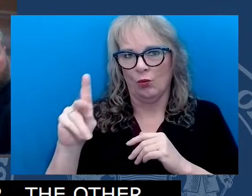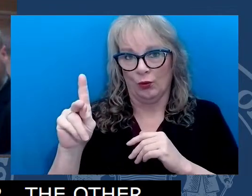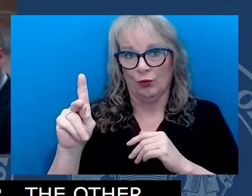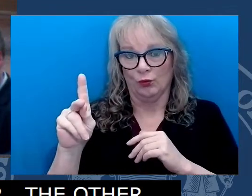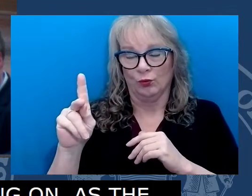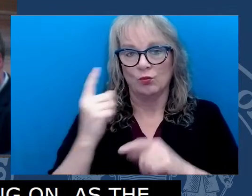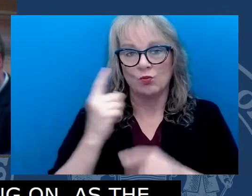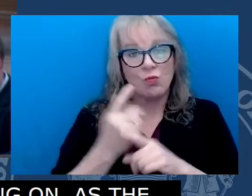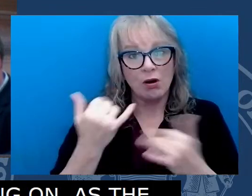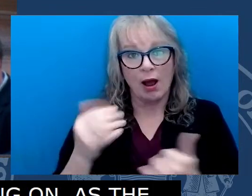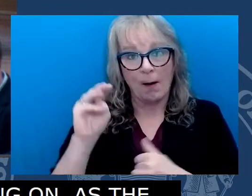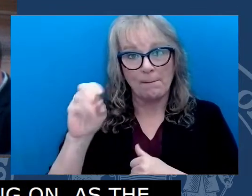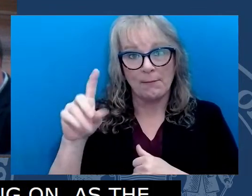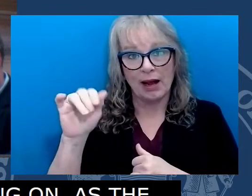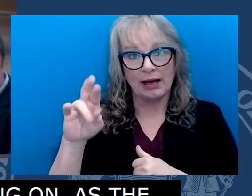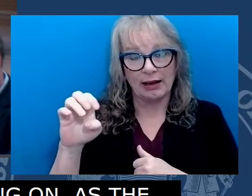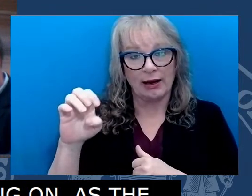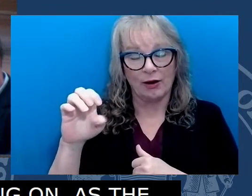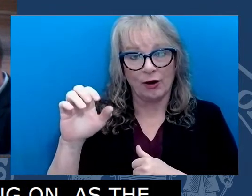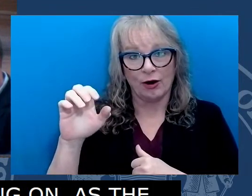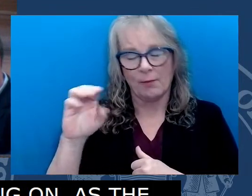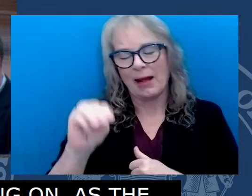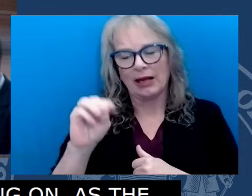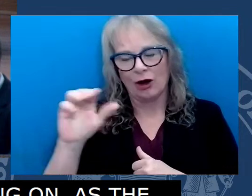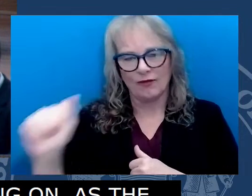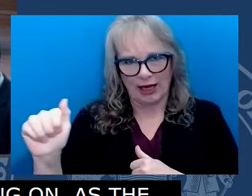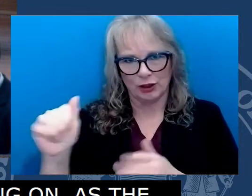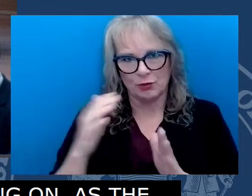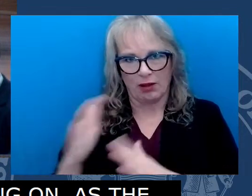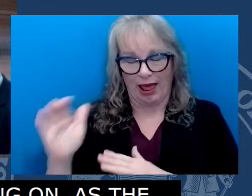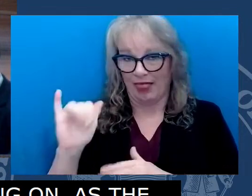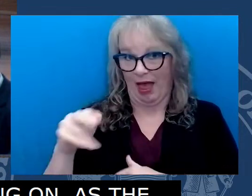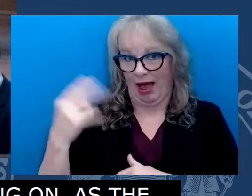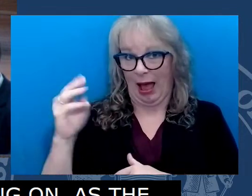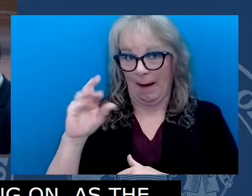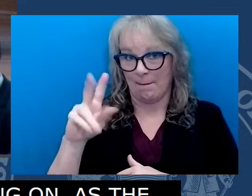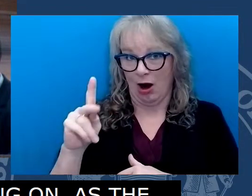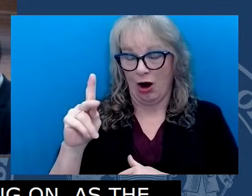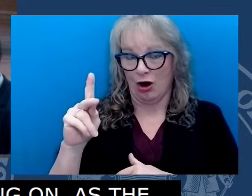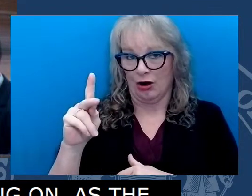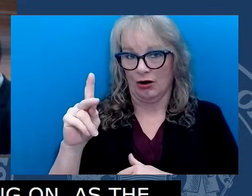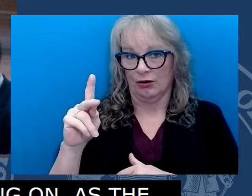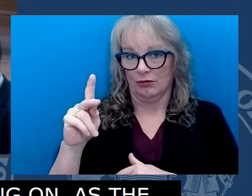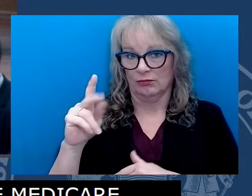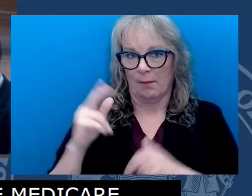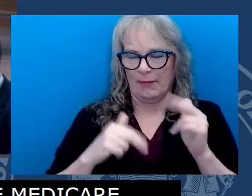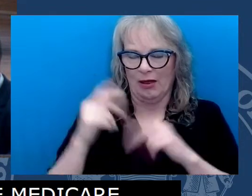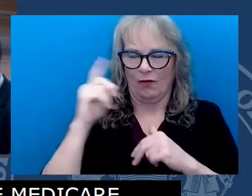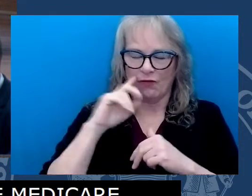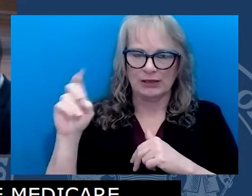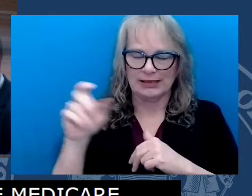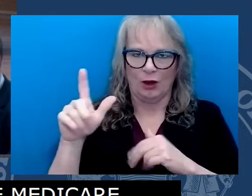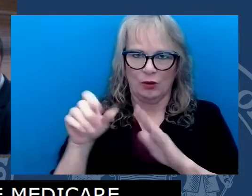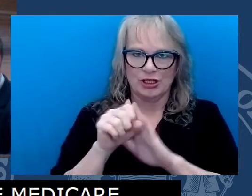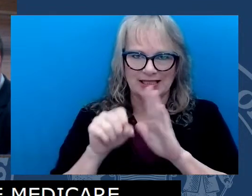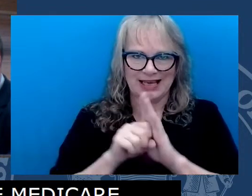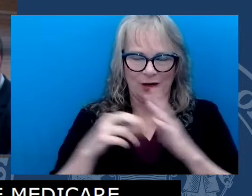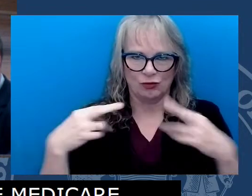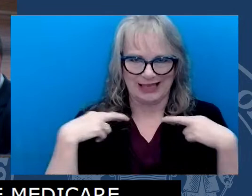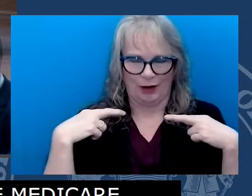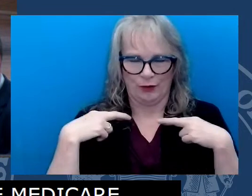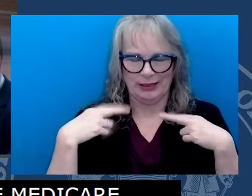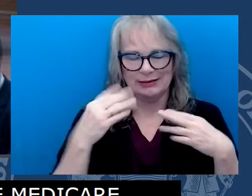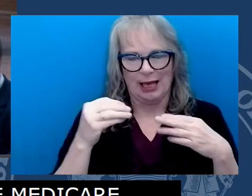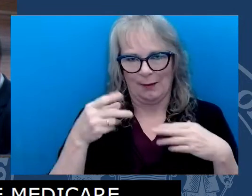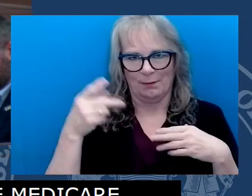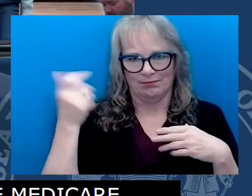the Medicare Advantage plan that Highmark built for the Delaware State retirees and pensioners is 95% of